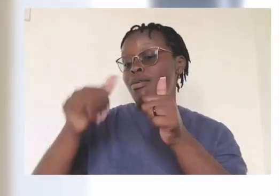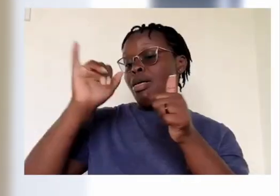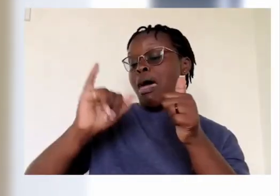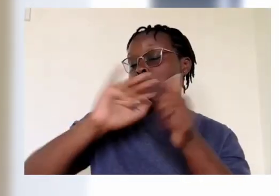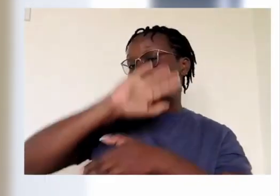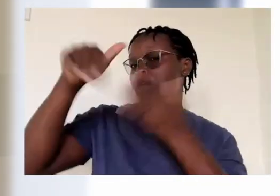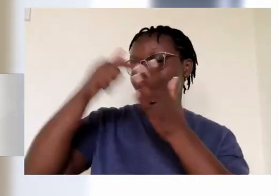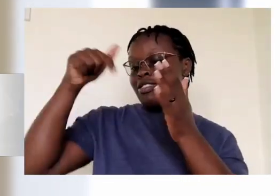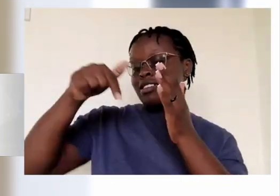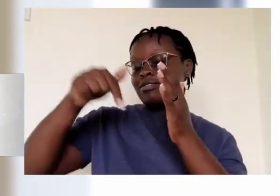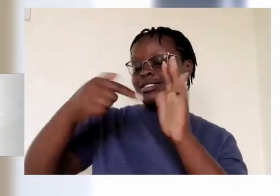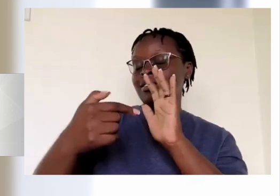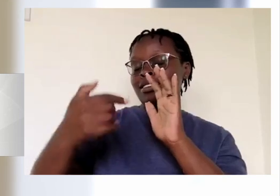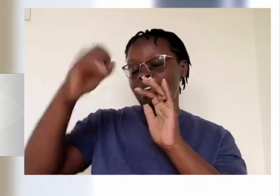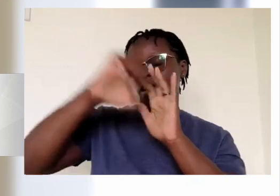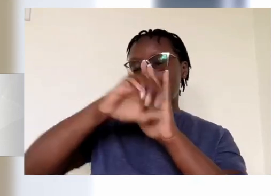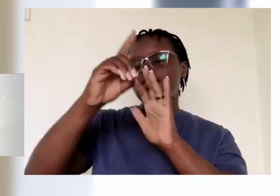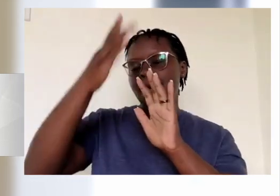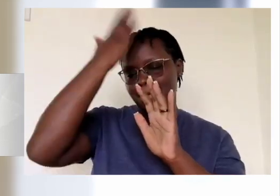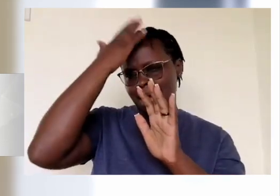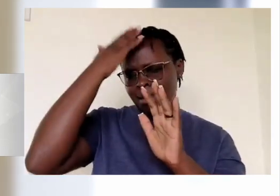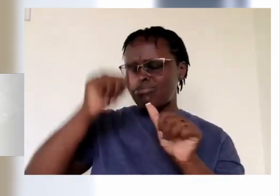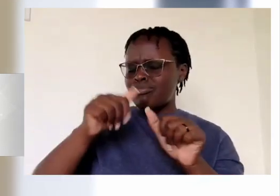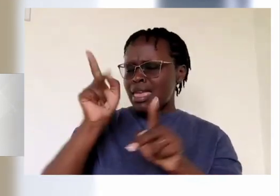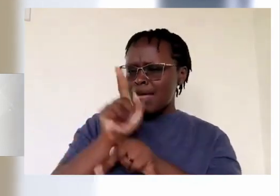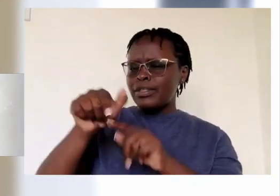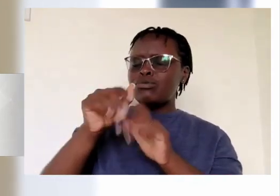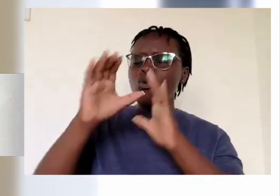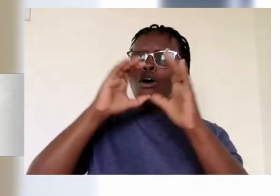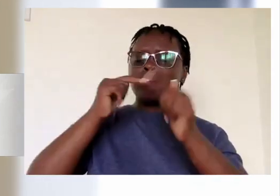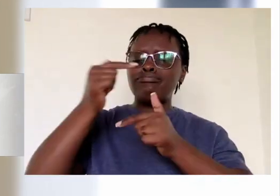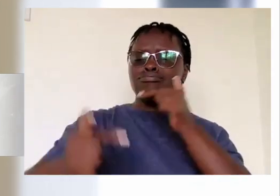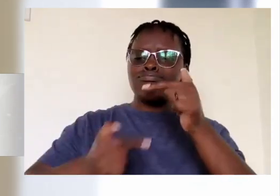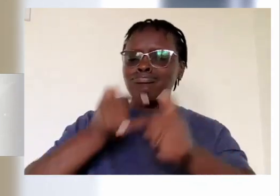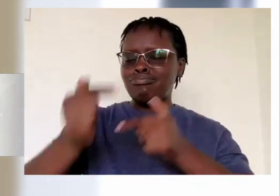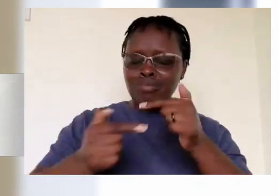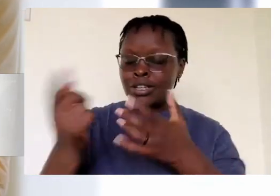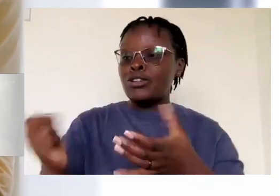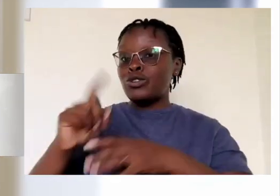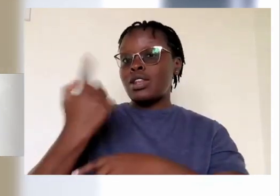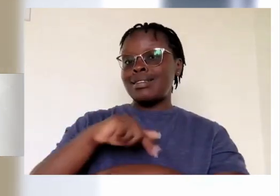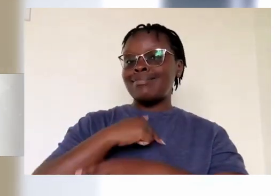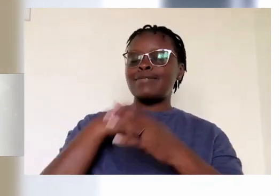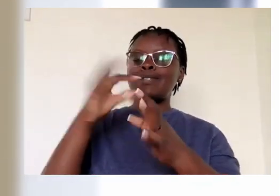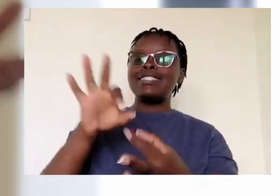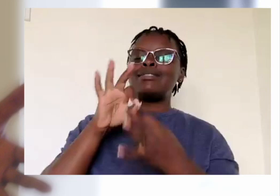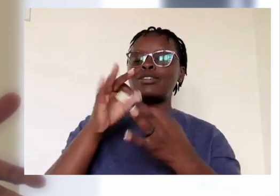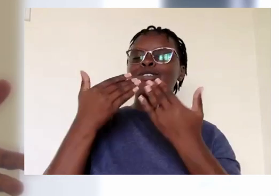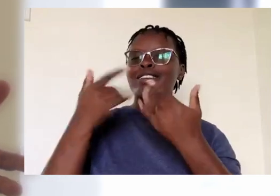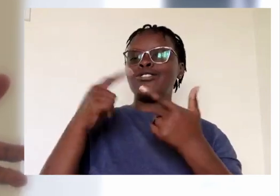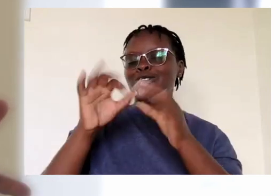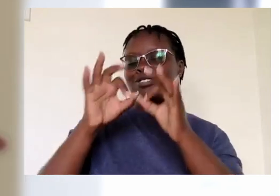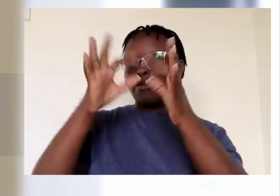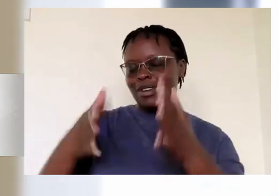Well, that is it for this edition of EdTech Mondays Kenya. Let's keep the conversation going. Join us on the hashtag EdTech Mondays. A special